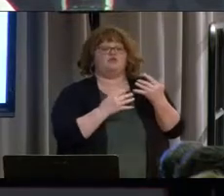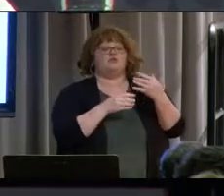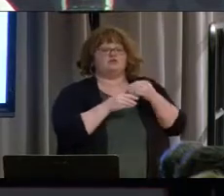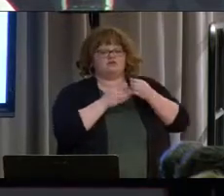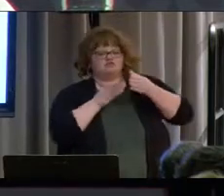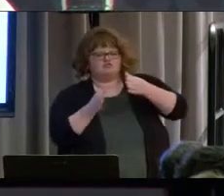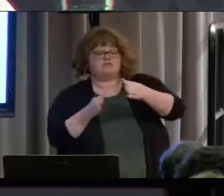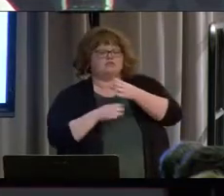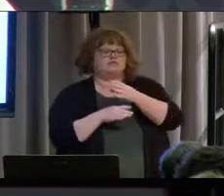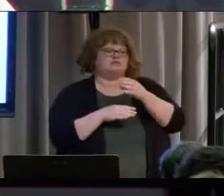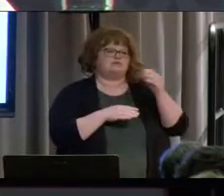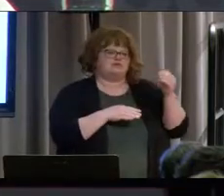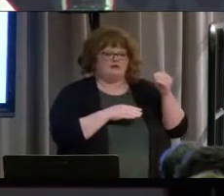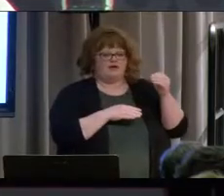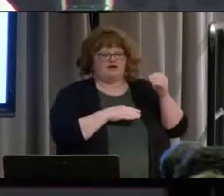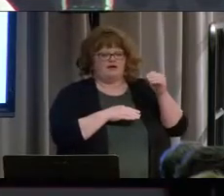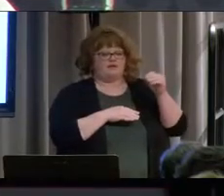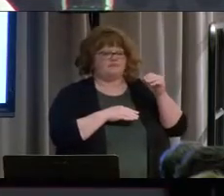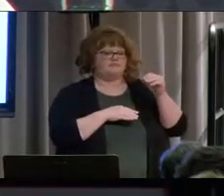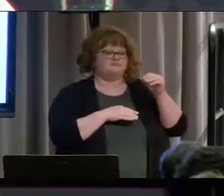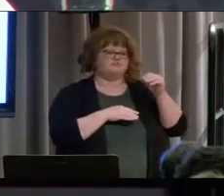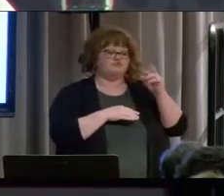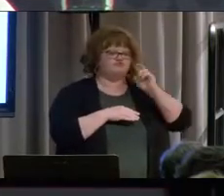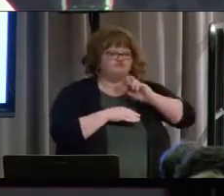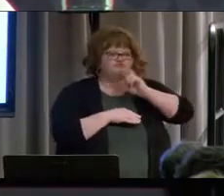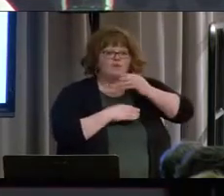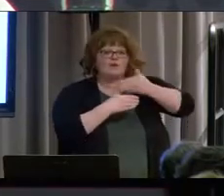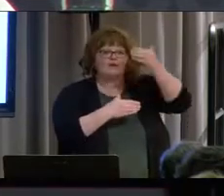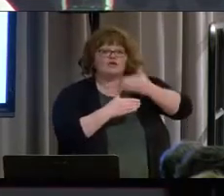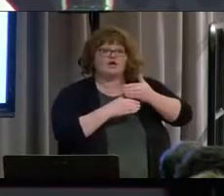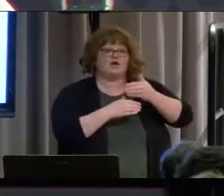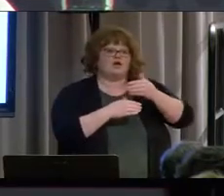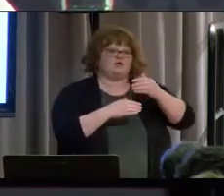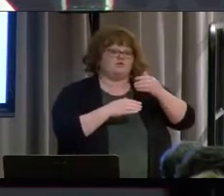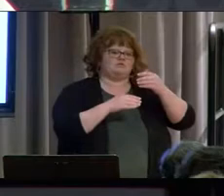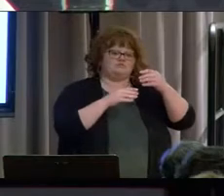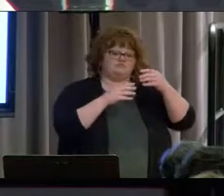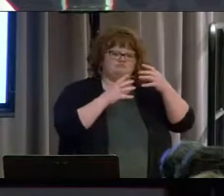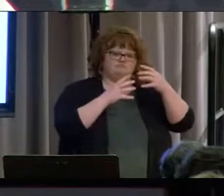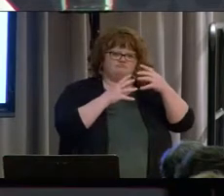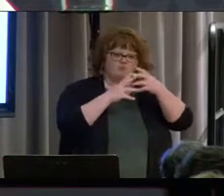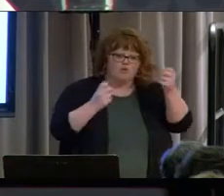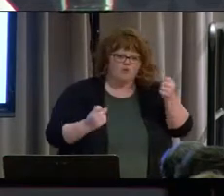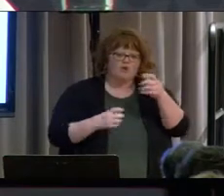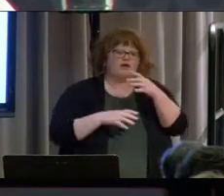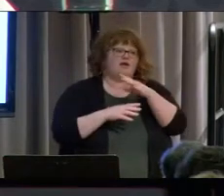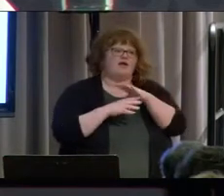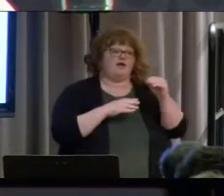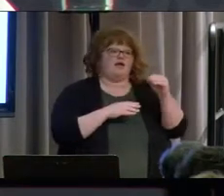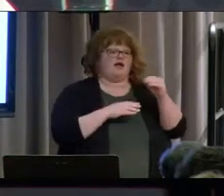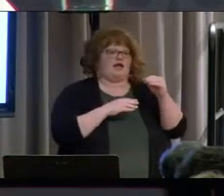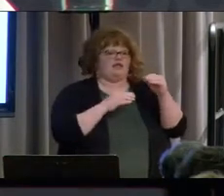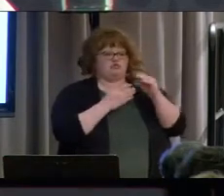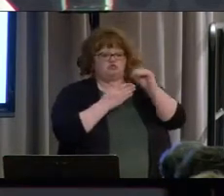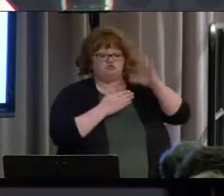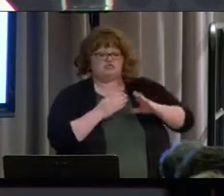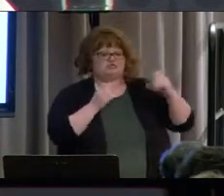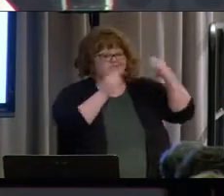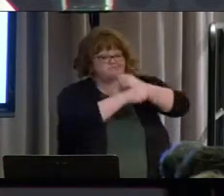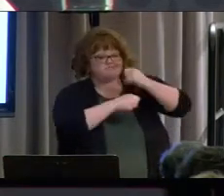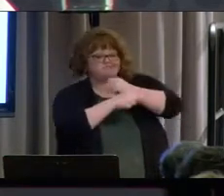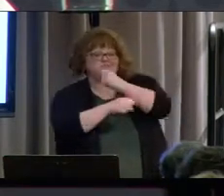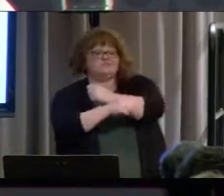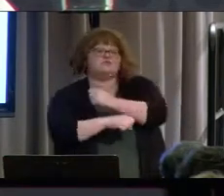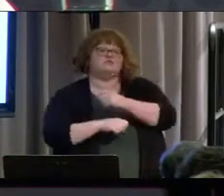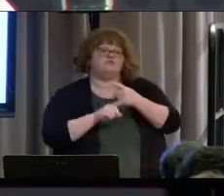bar windows broken, and brawling students who were closed out of the